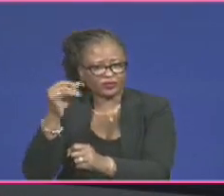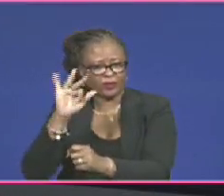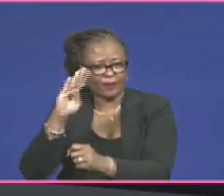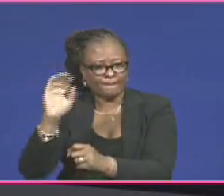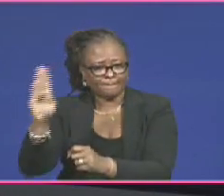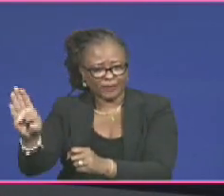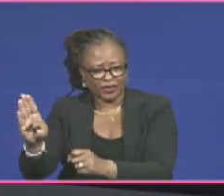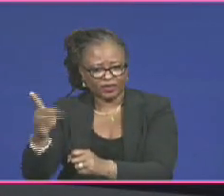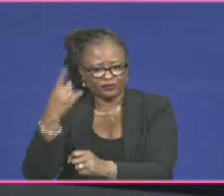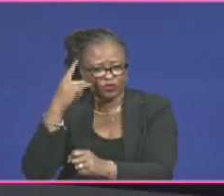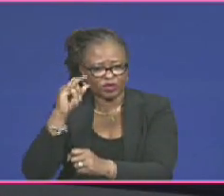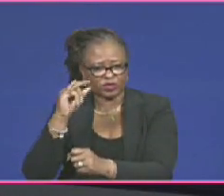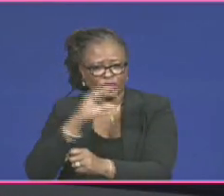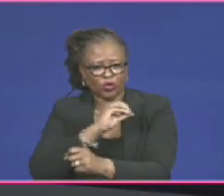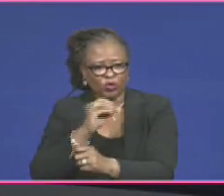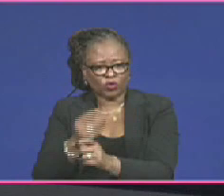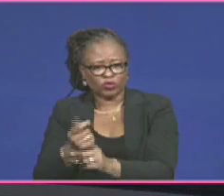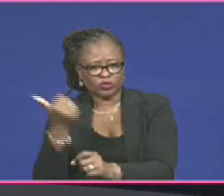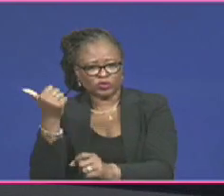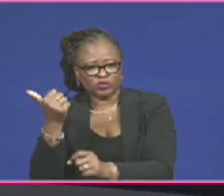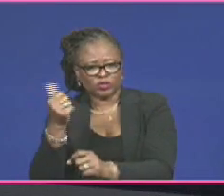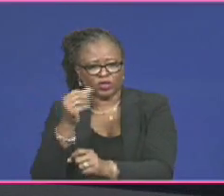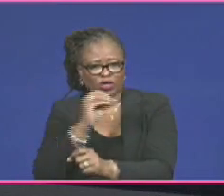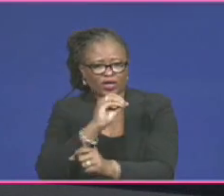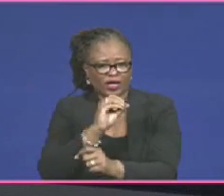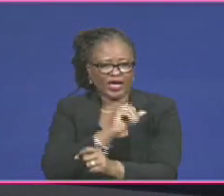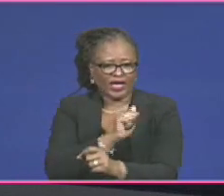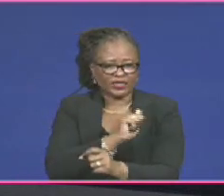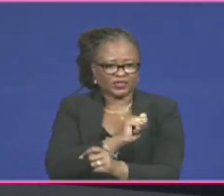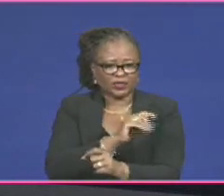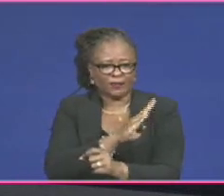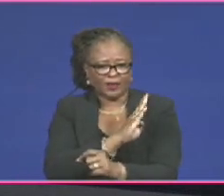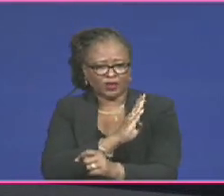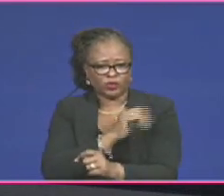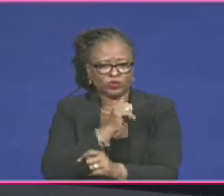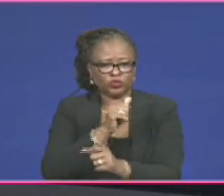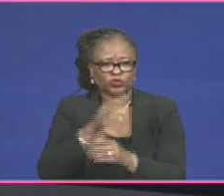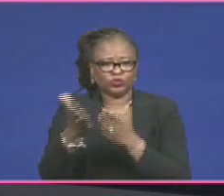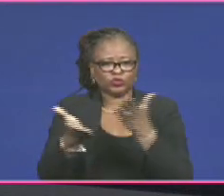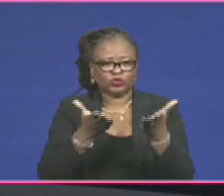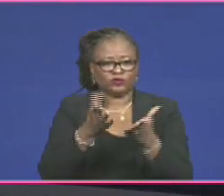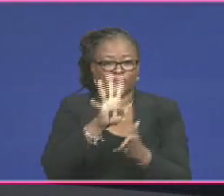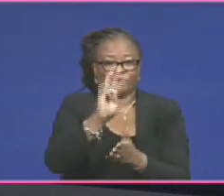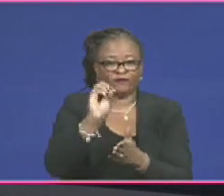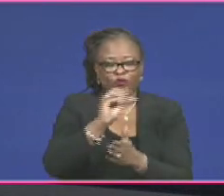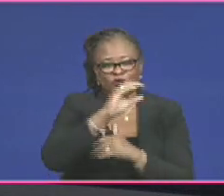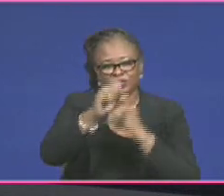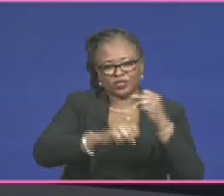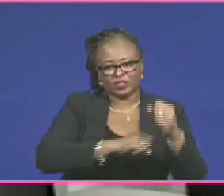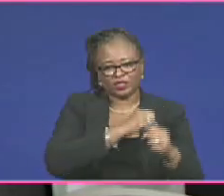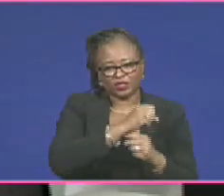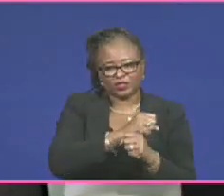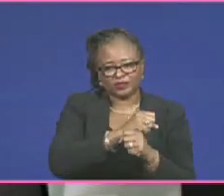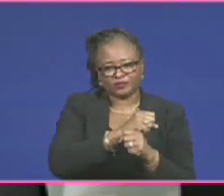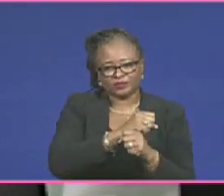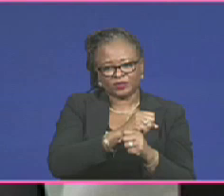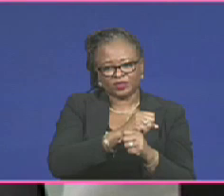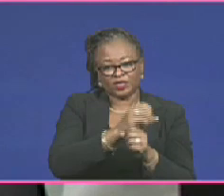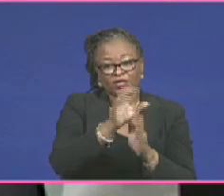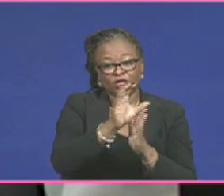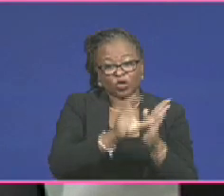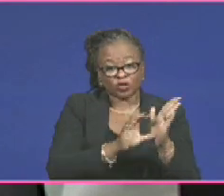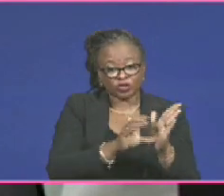as president and ousted the late Sir Arlington Butler, who served 40 years. Constitution